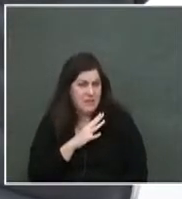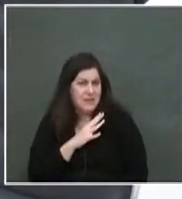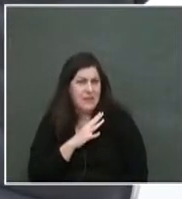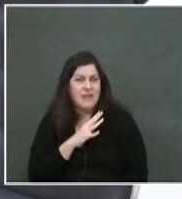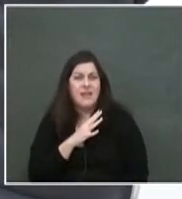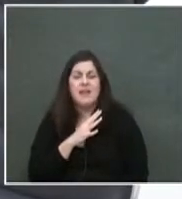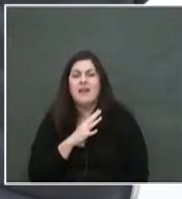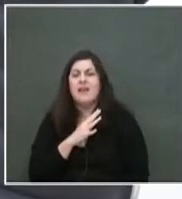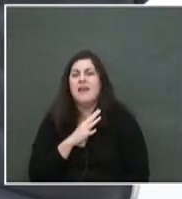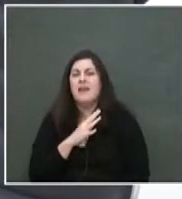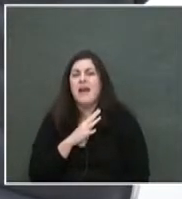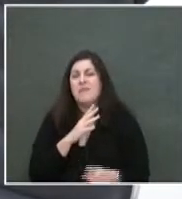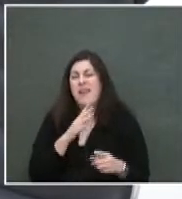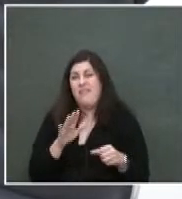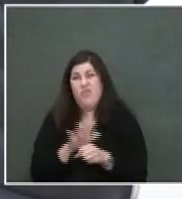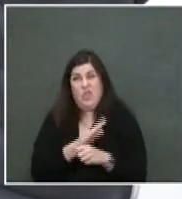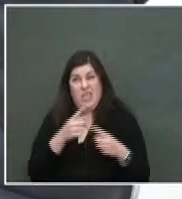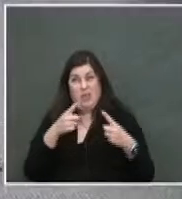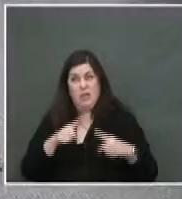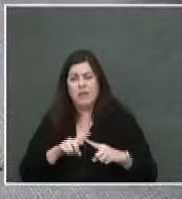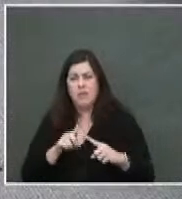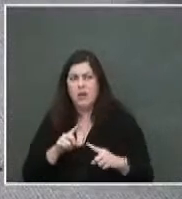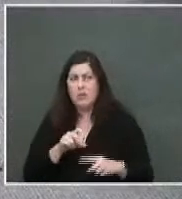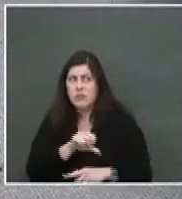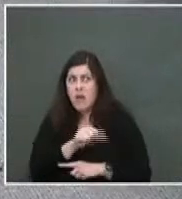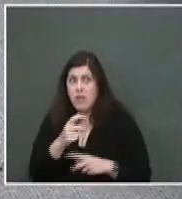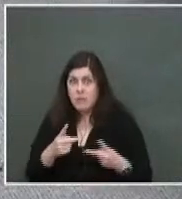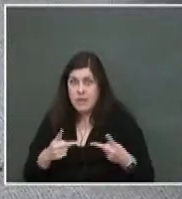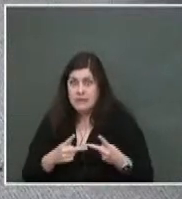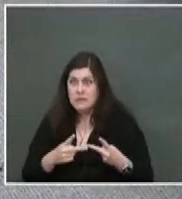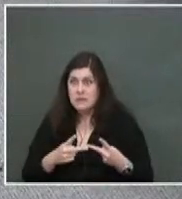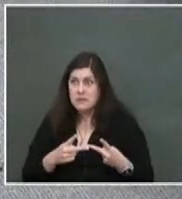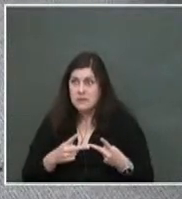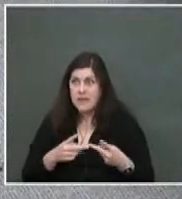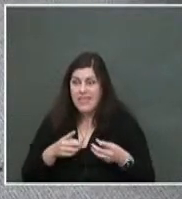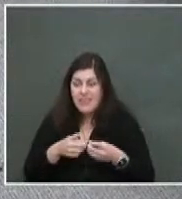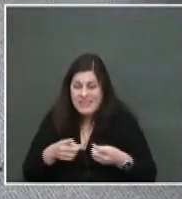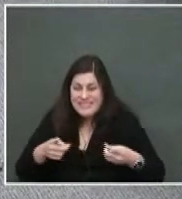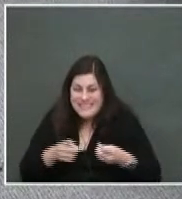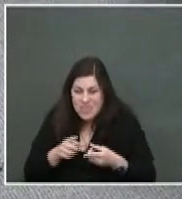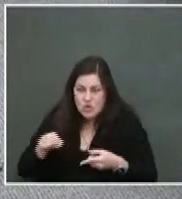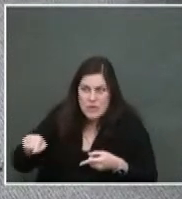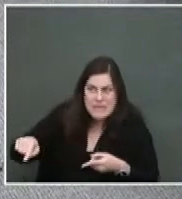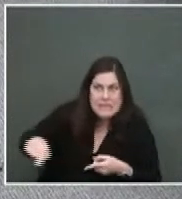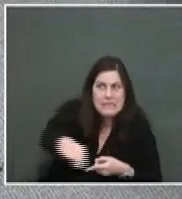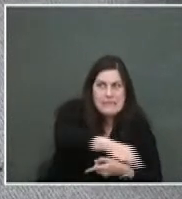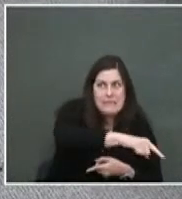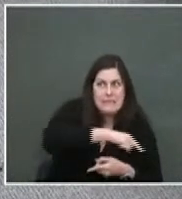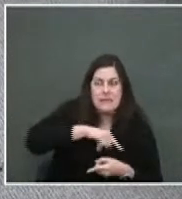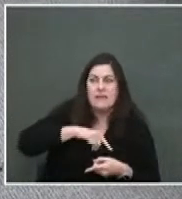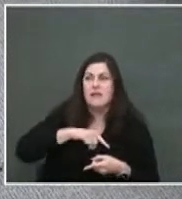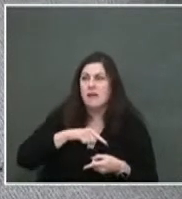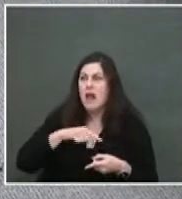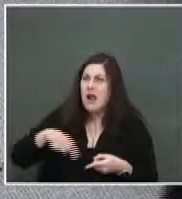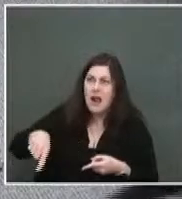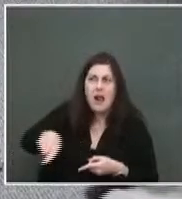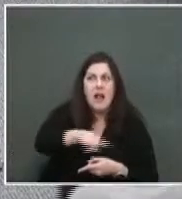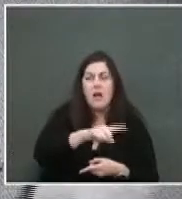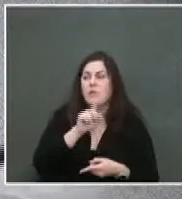wasn't necessarily full in agreement, but there's a lot of other places in our districts that those cameras need to be deployed.